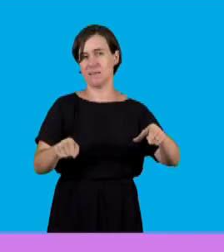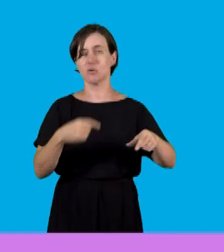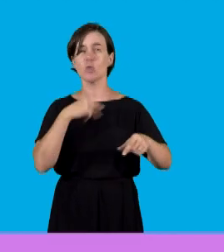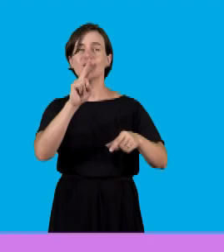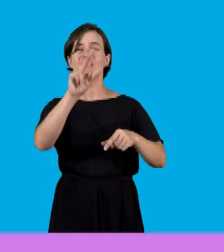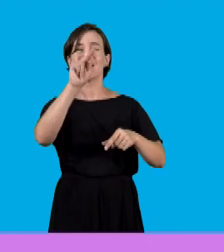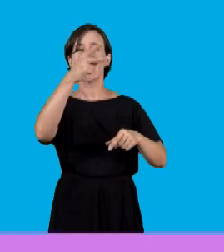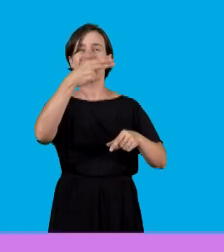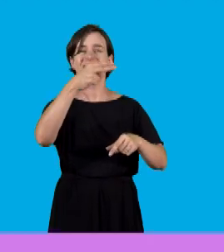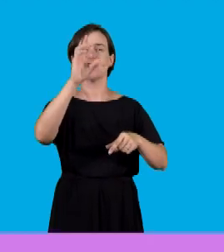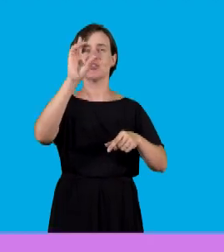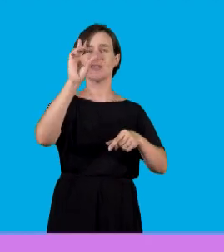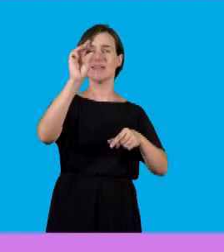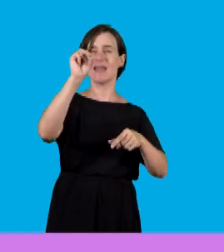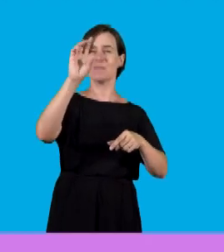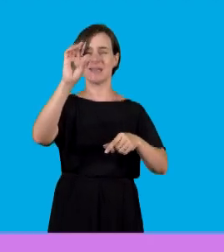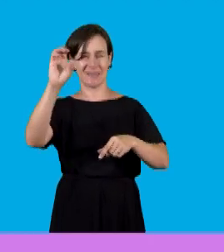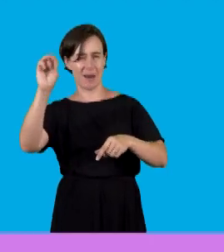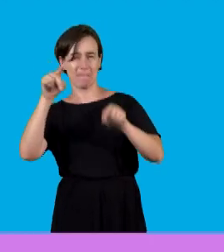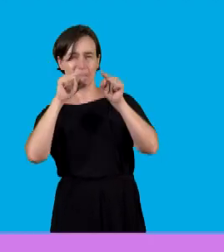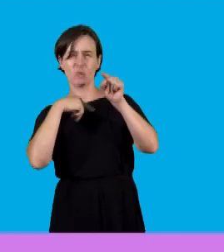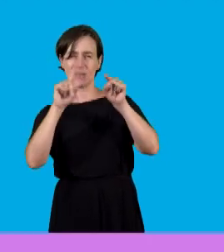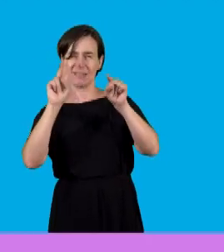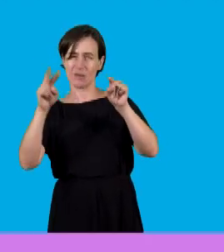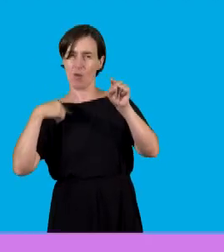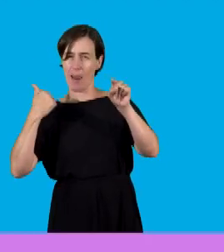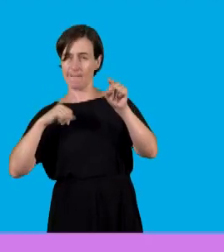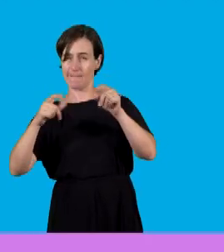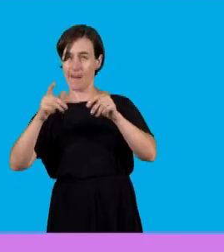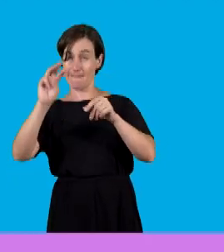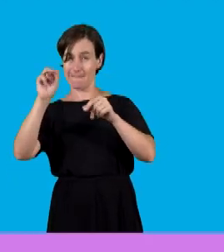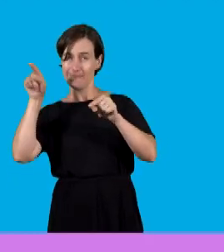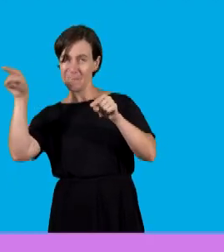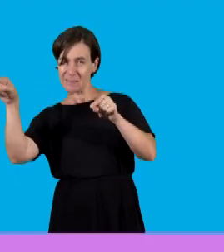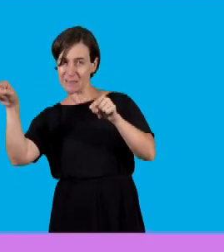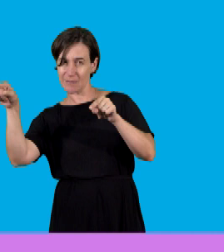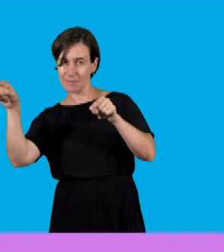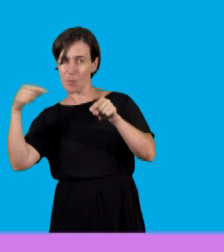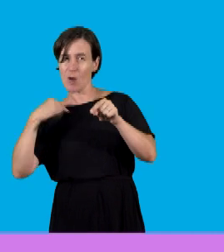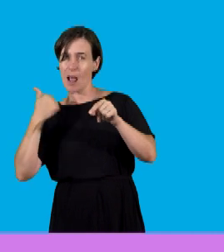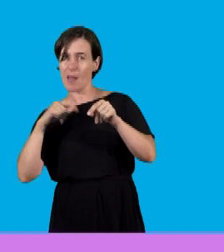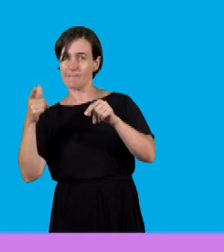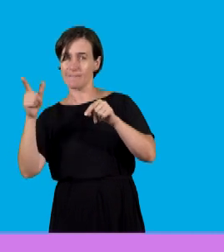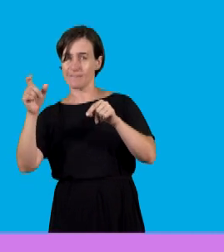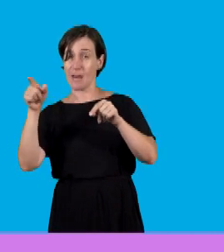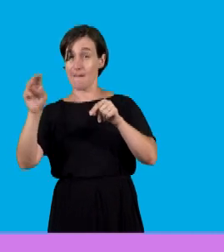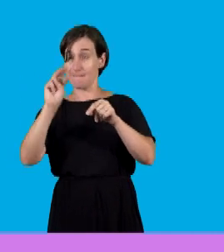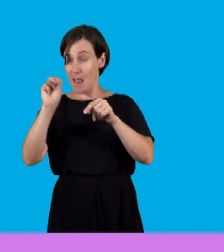We check millimeter to meter. So you put a 1 and zeros up until where you're going, but we are dividing. So it means we're going to